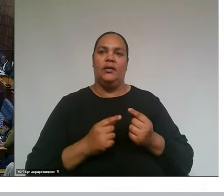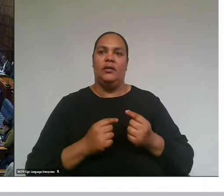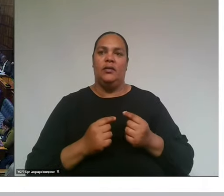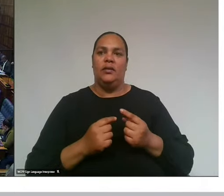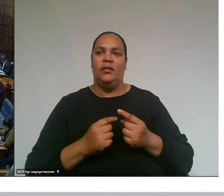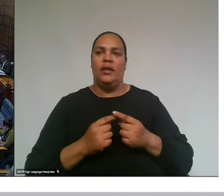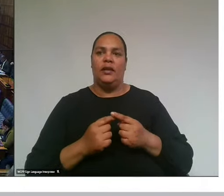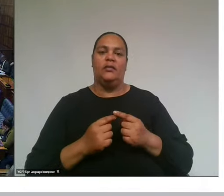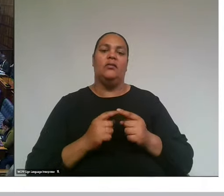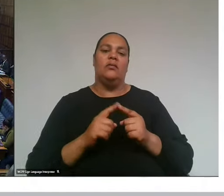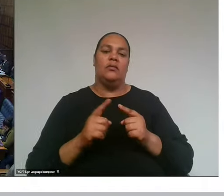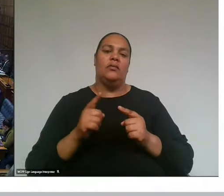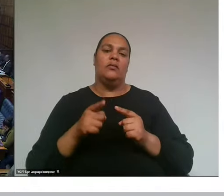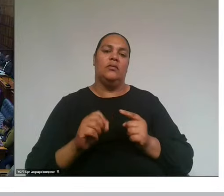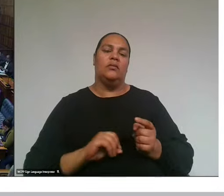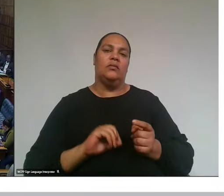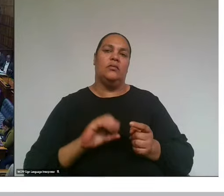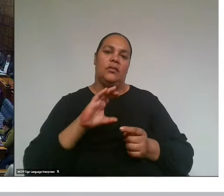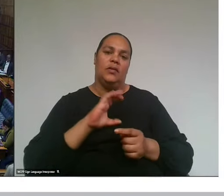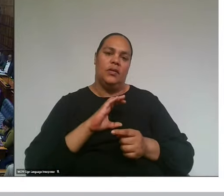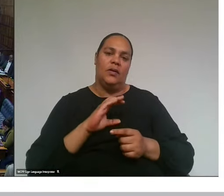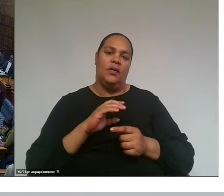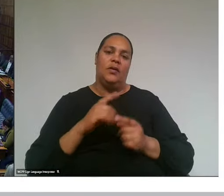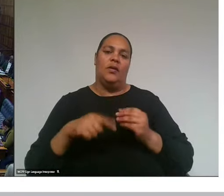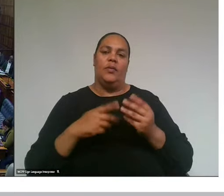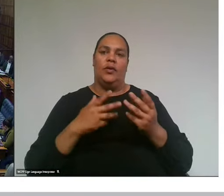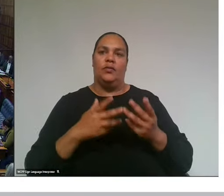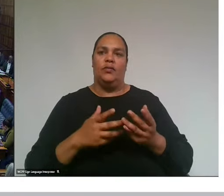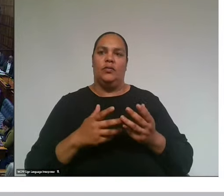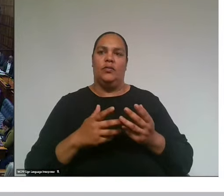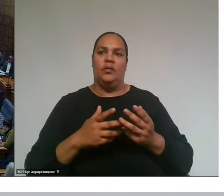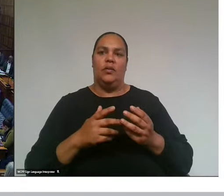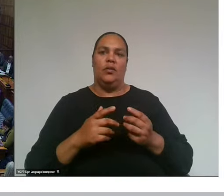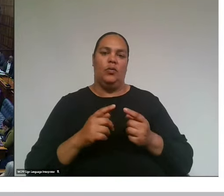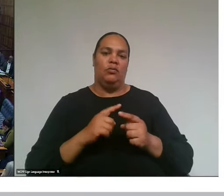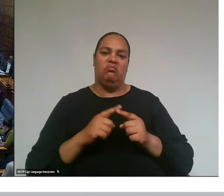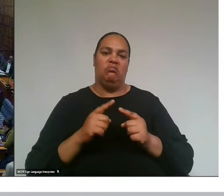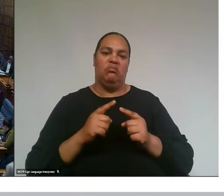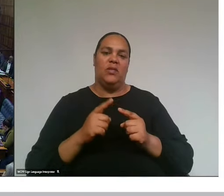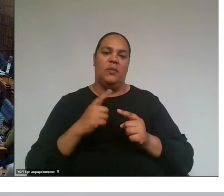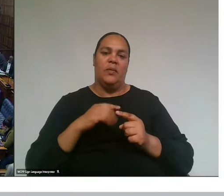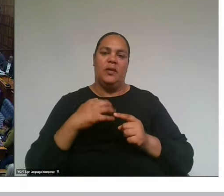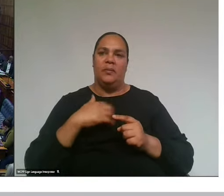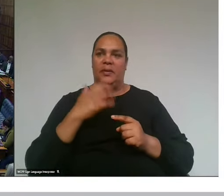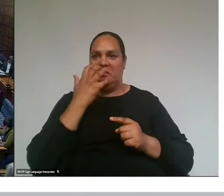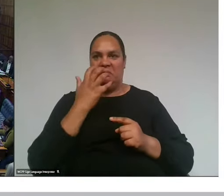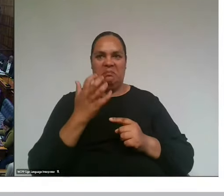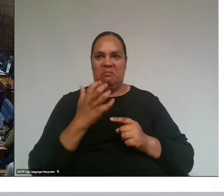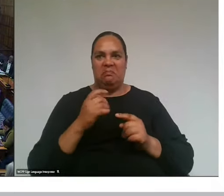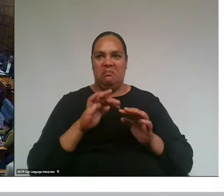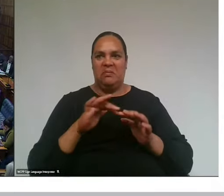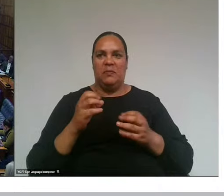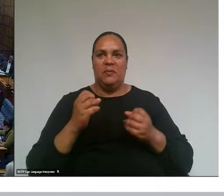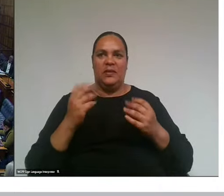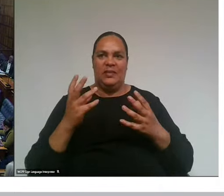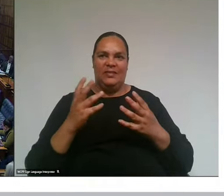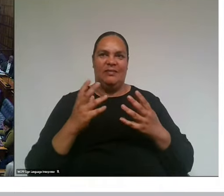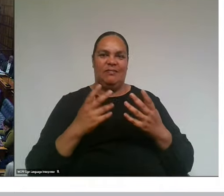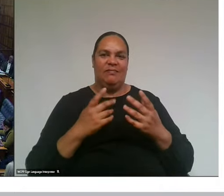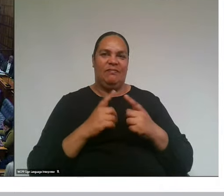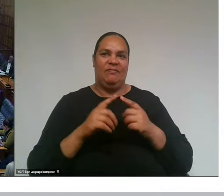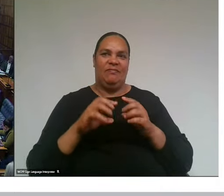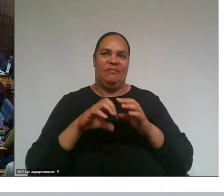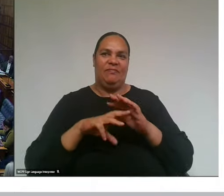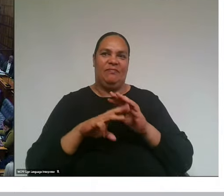worsening of confidence uh around because my impression was that you know a lot of people do have confidence in the